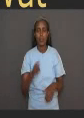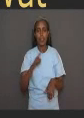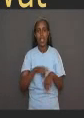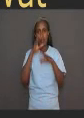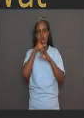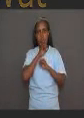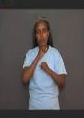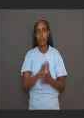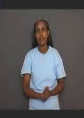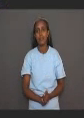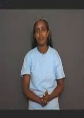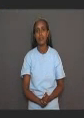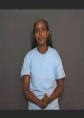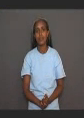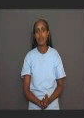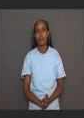Time's up!